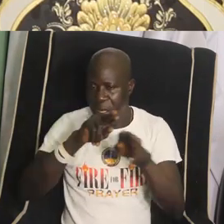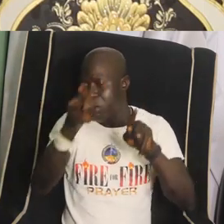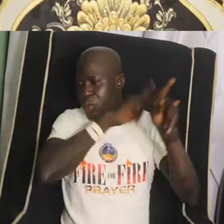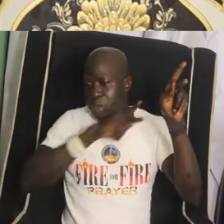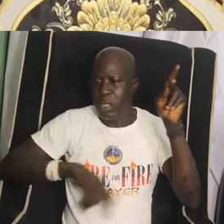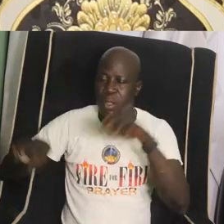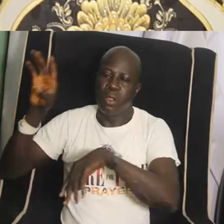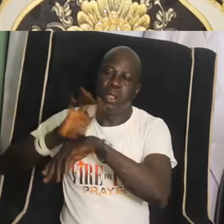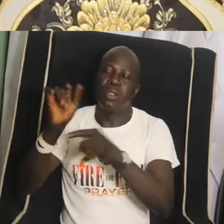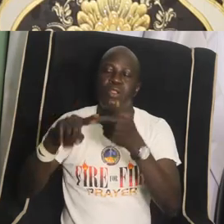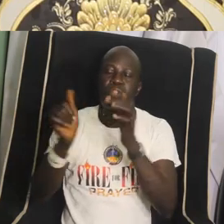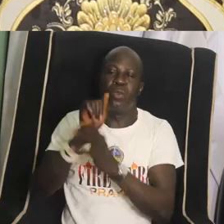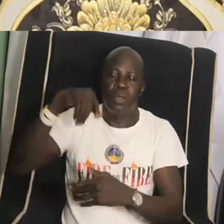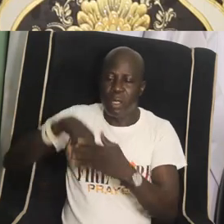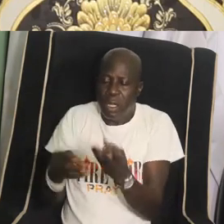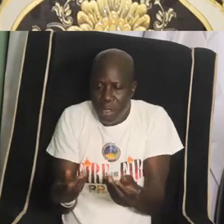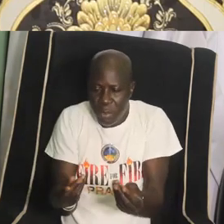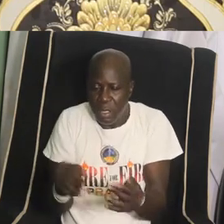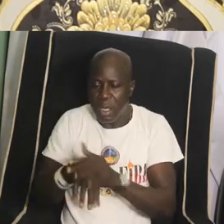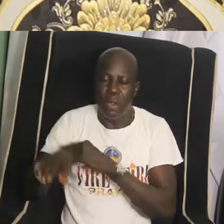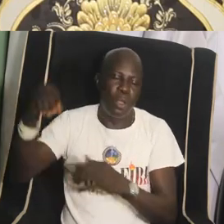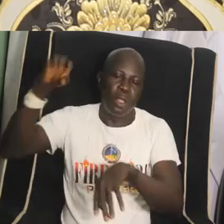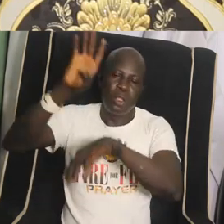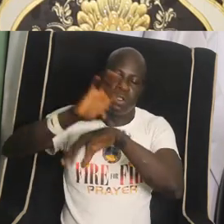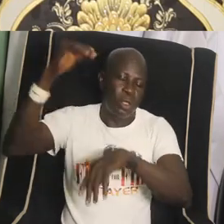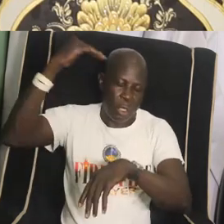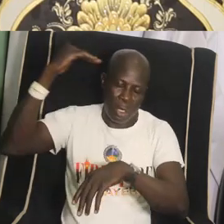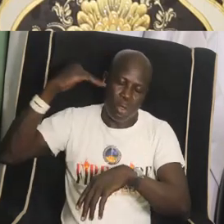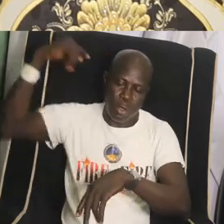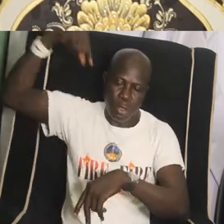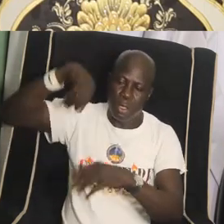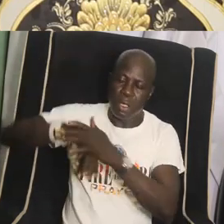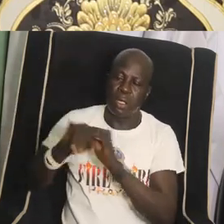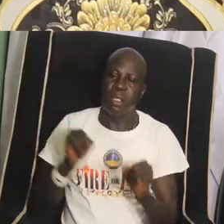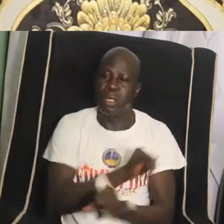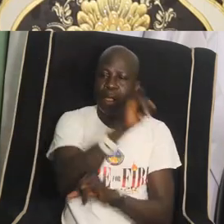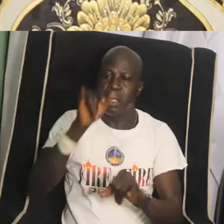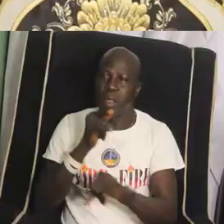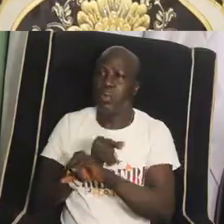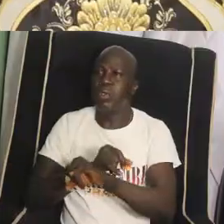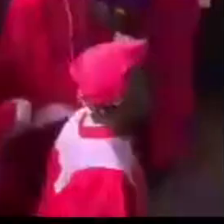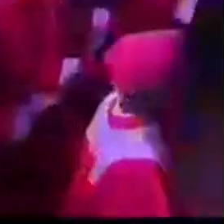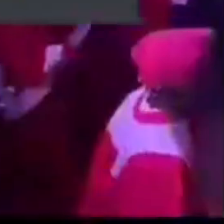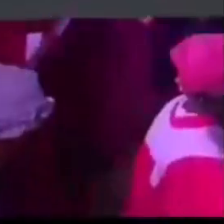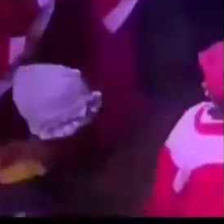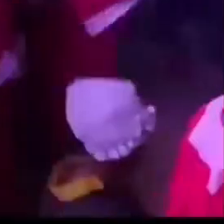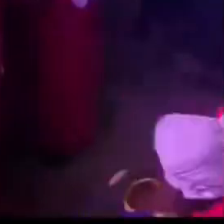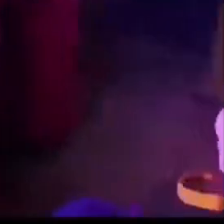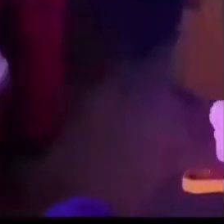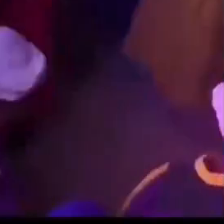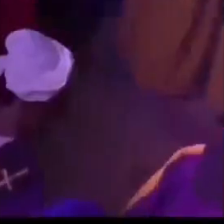of Kagoni Church, Land of Reality. Don't you have one, eh? Barimo Idiobi, Airport Area. Name, eh?